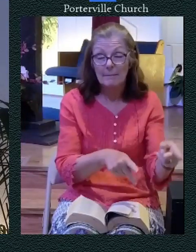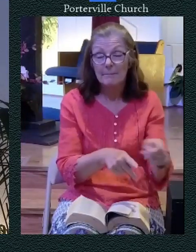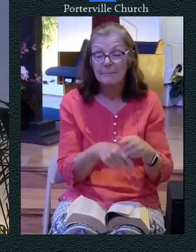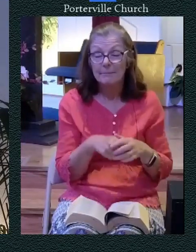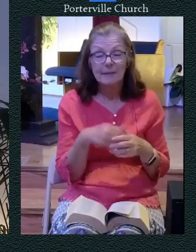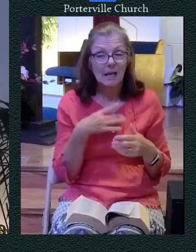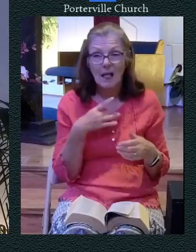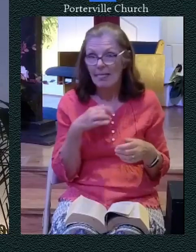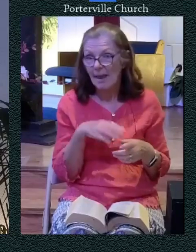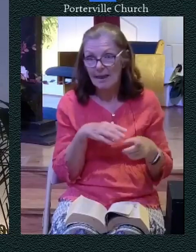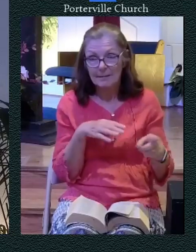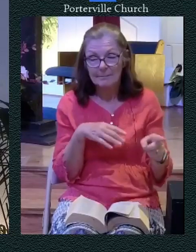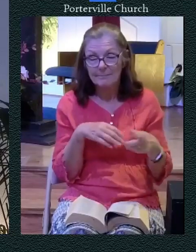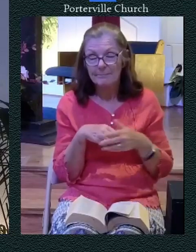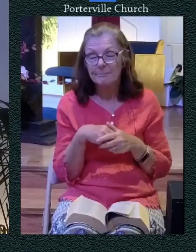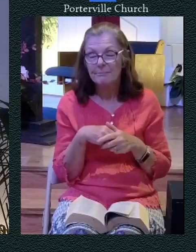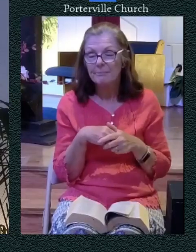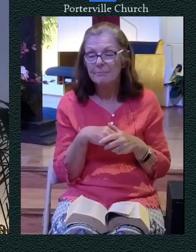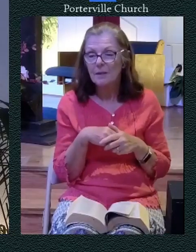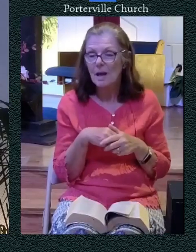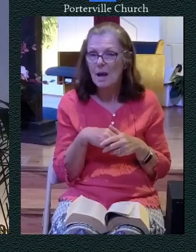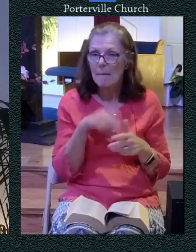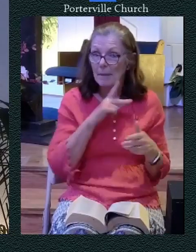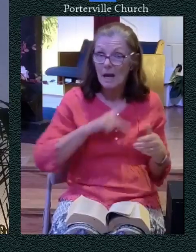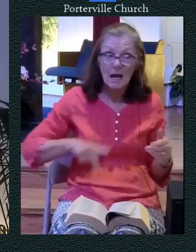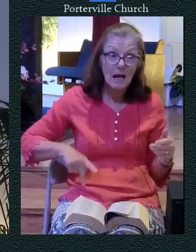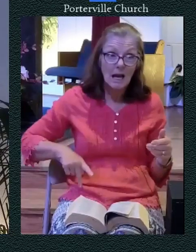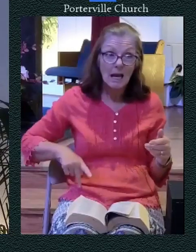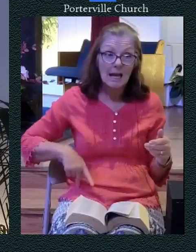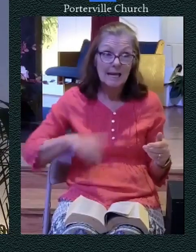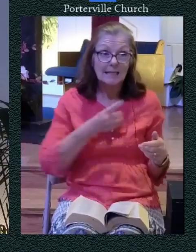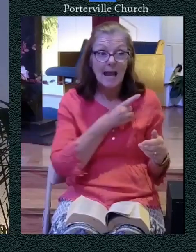And he's getting tired.